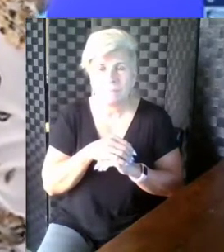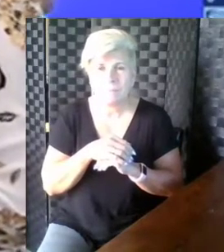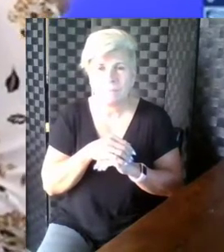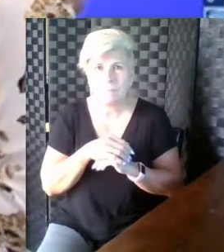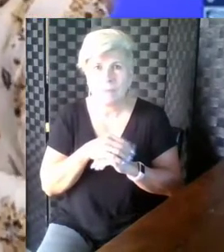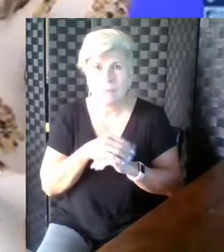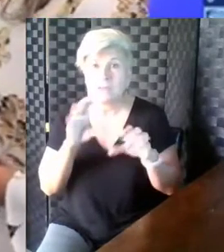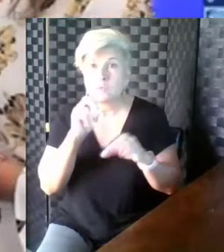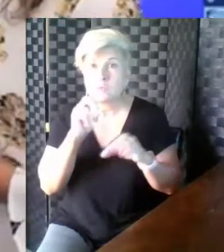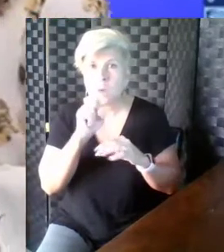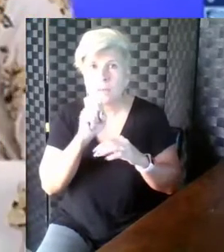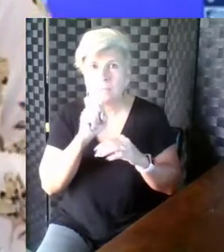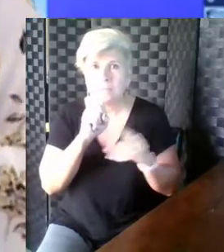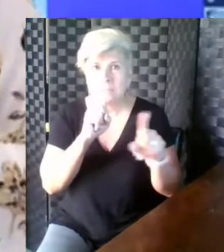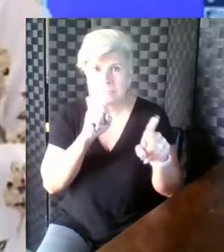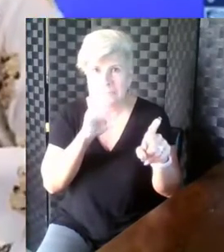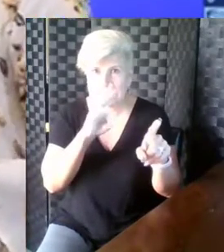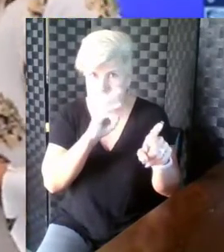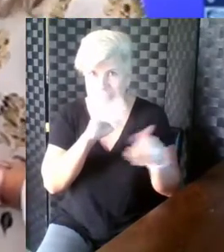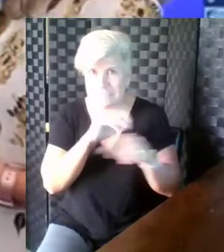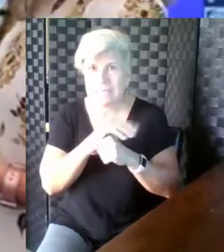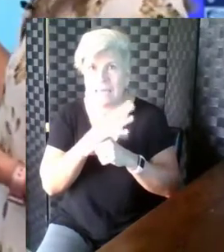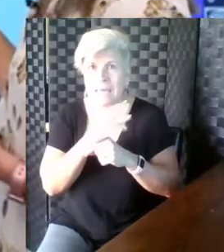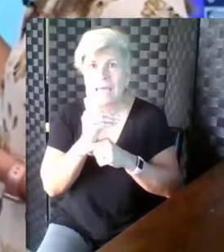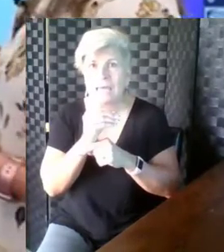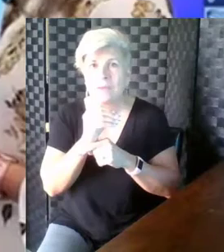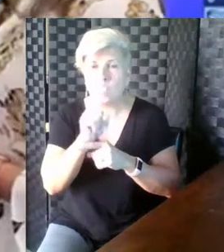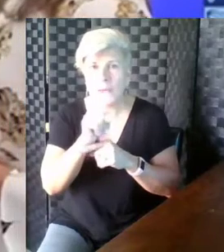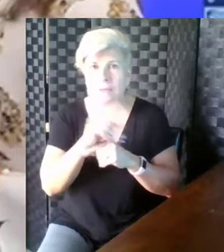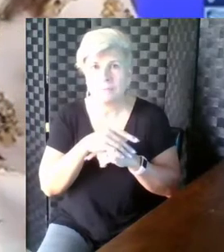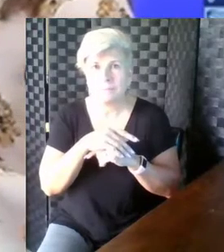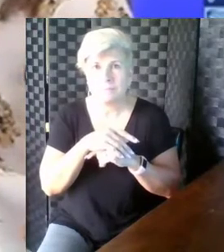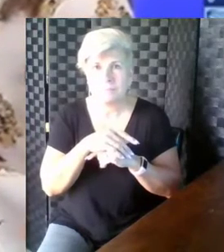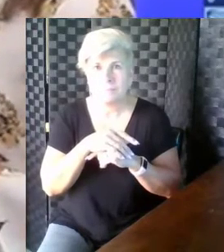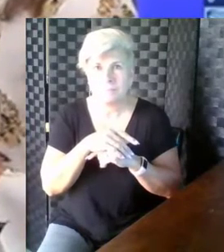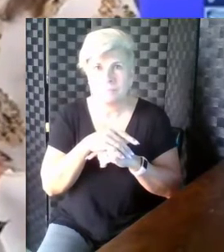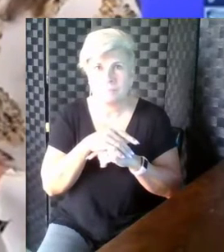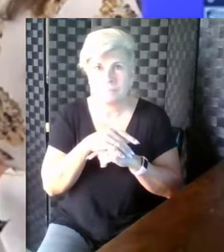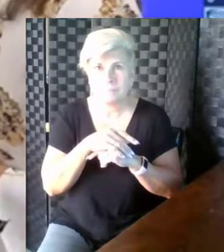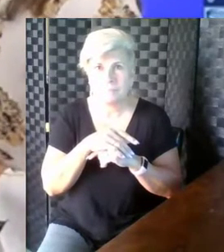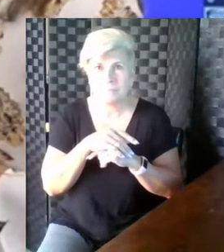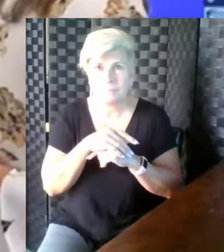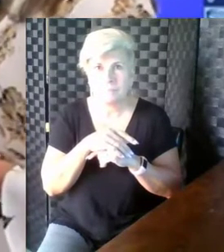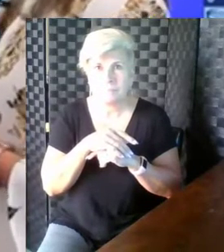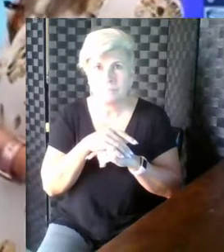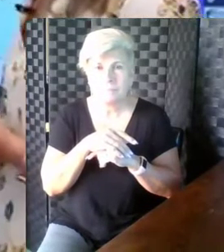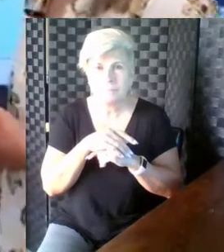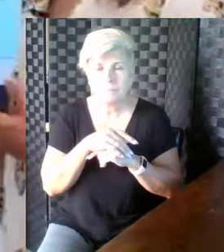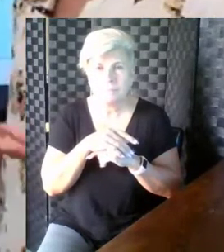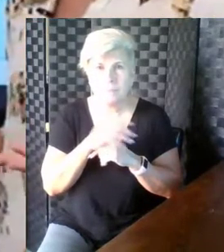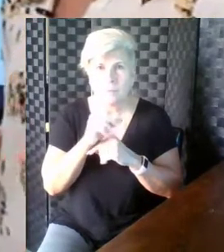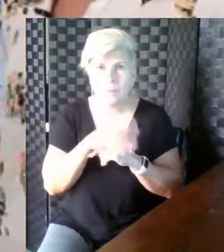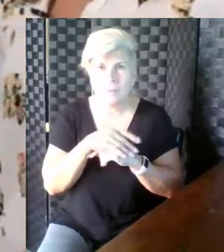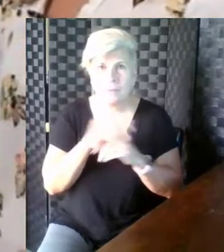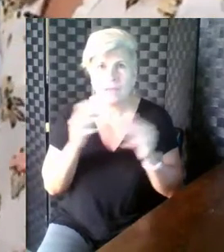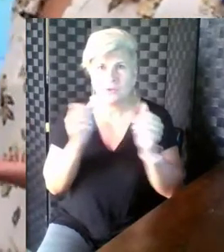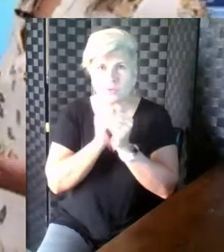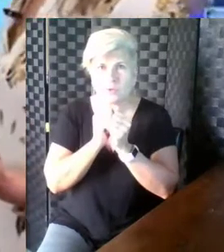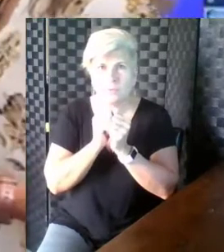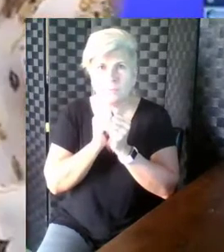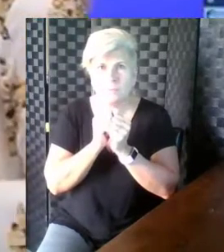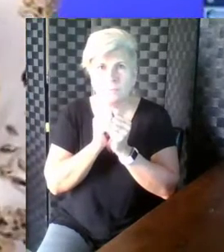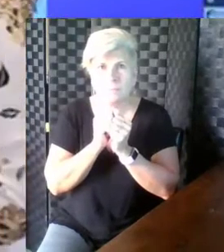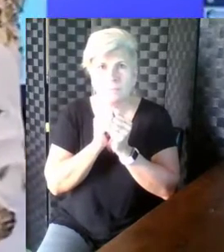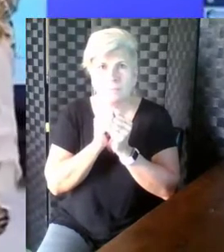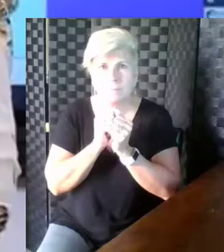And then let's do our ones. I see a 6 and a 1. Okay, let's group those using